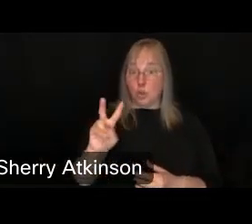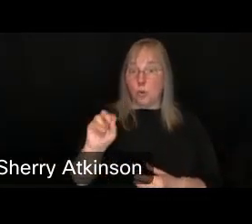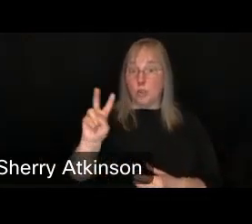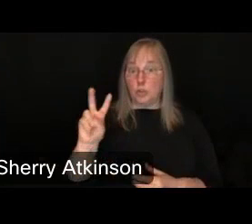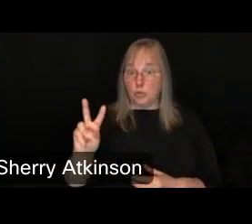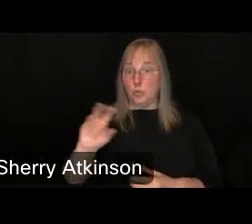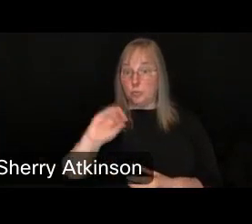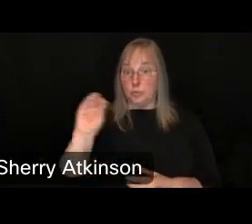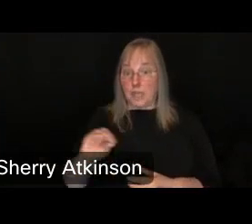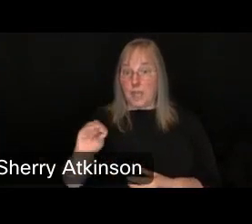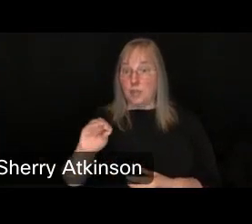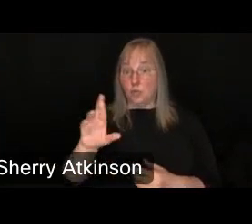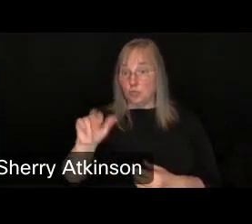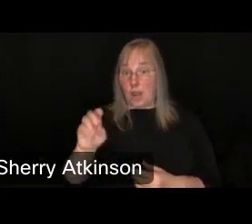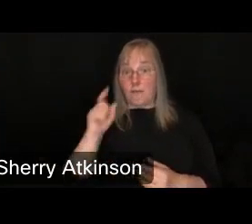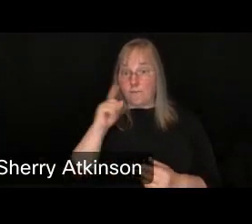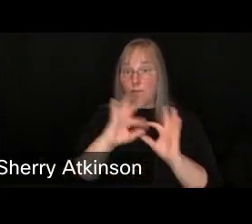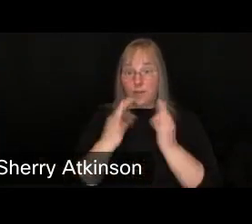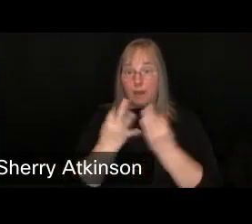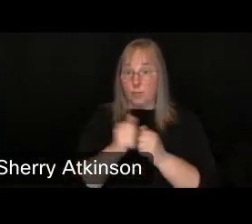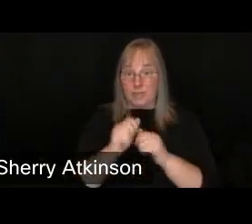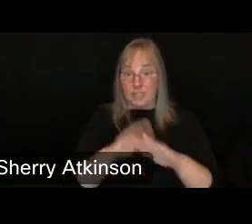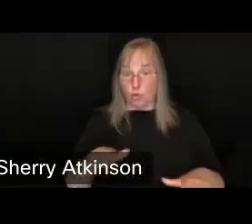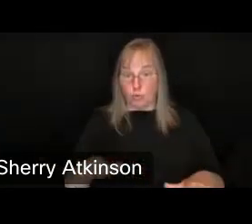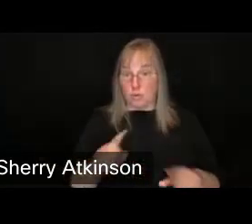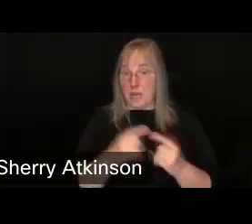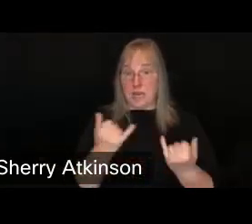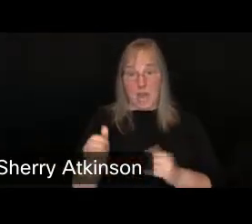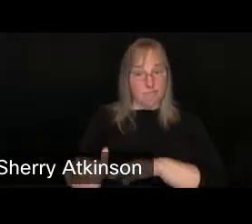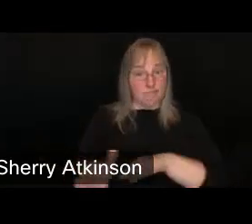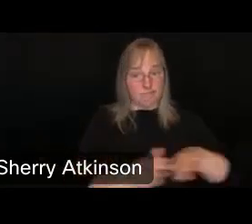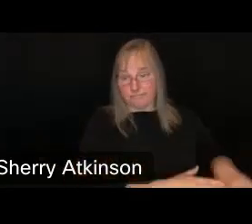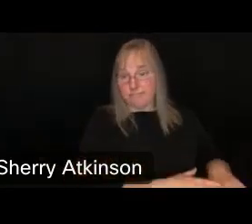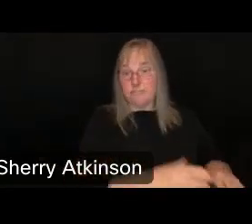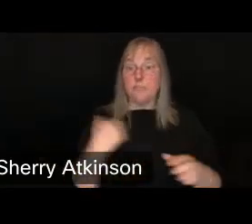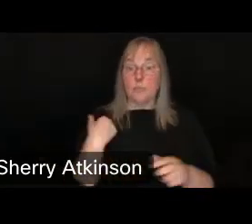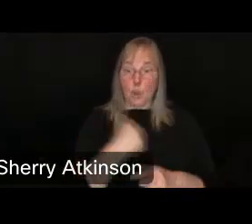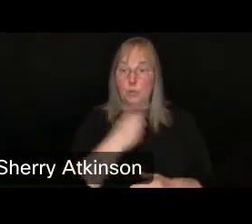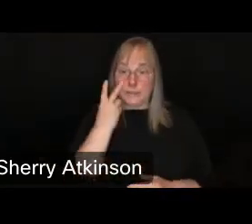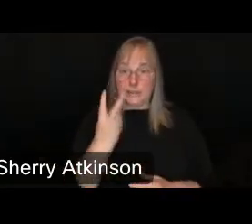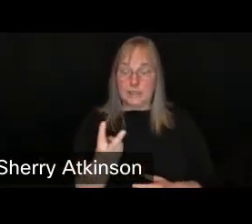with children. And what we're seeing is